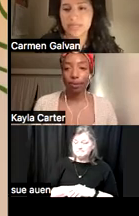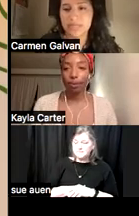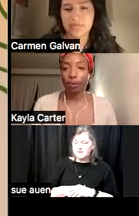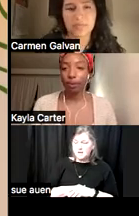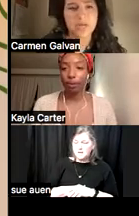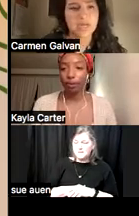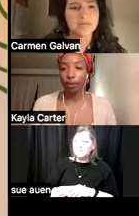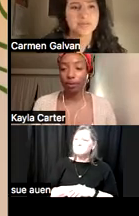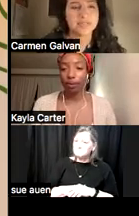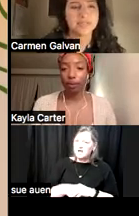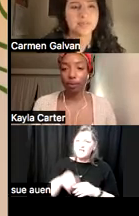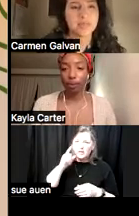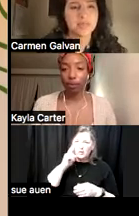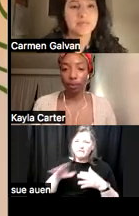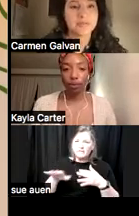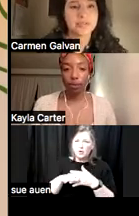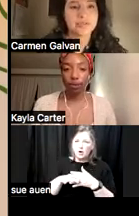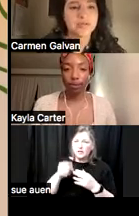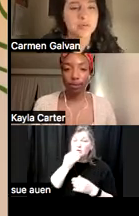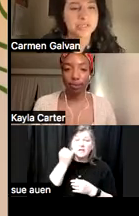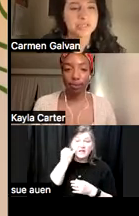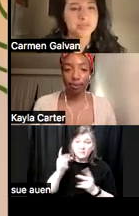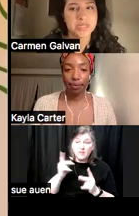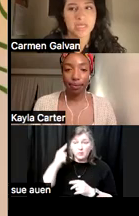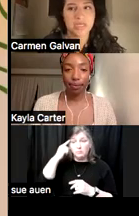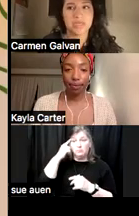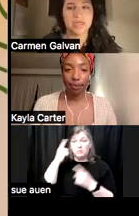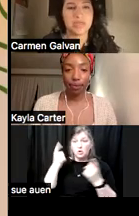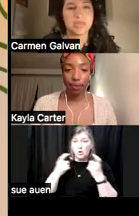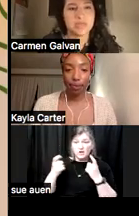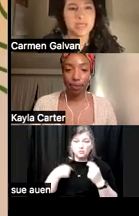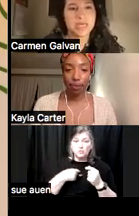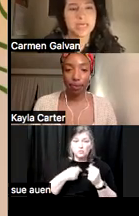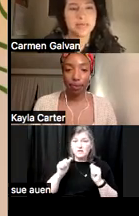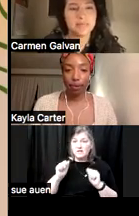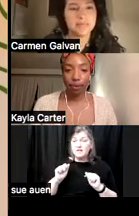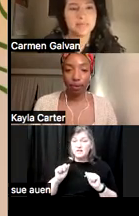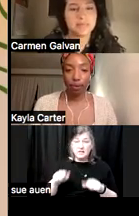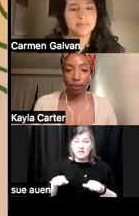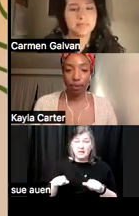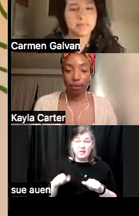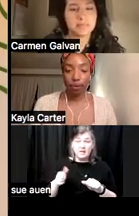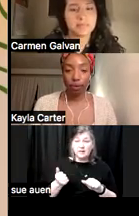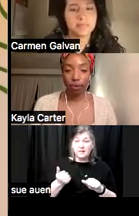But I think we have a break after this. So maybe if folks do have questions, we can